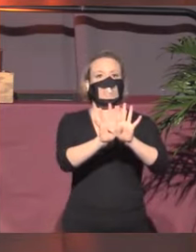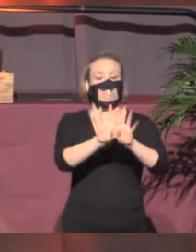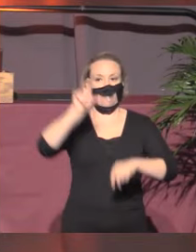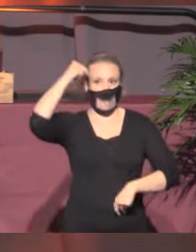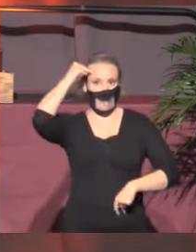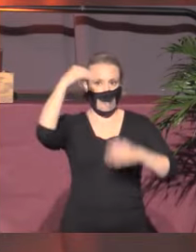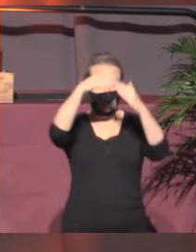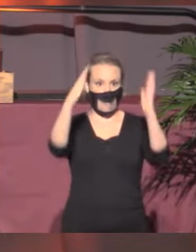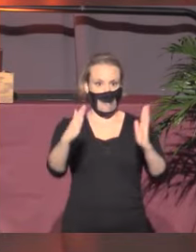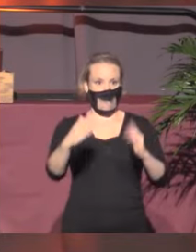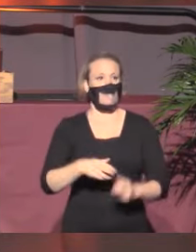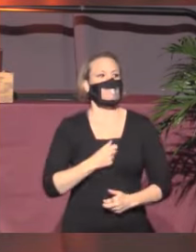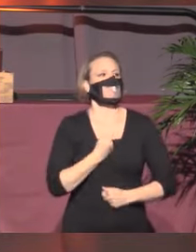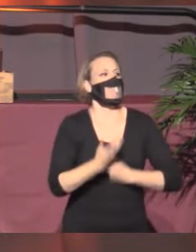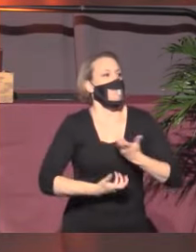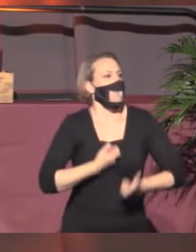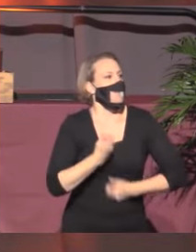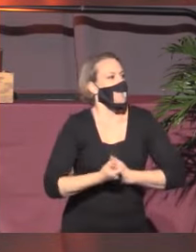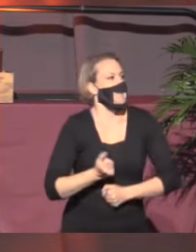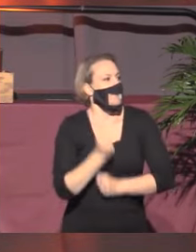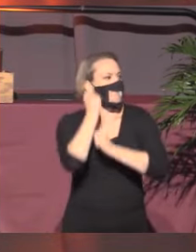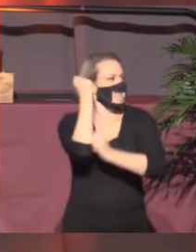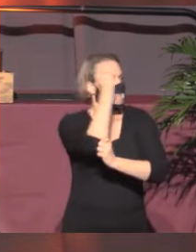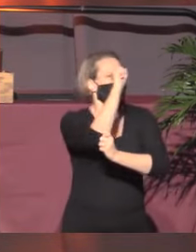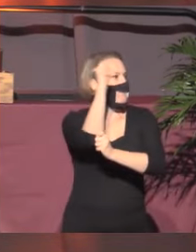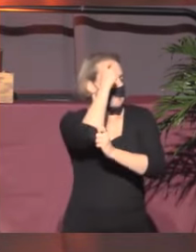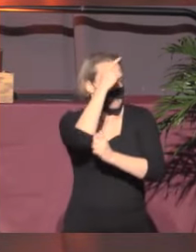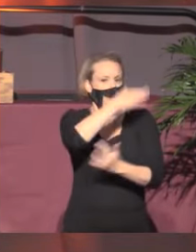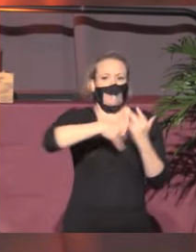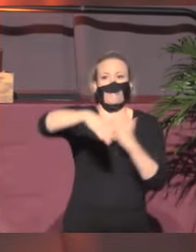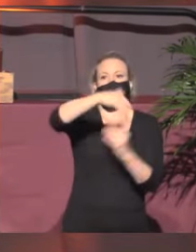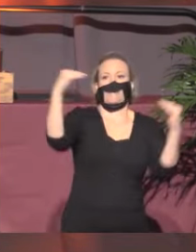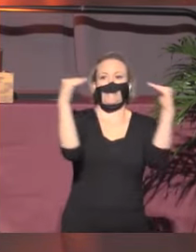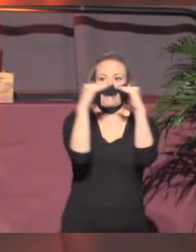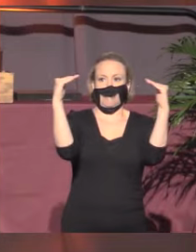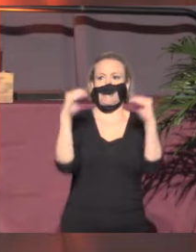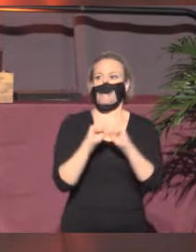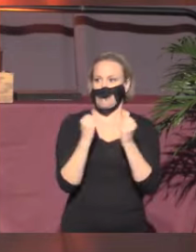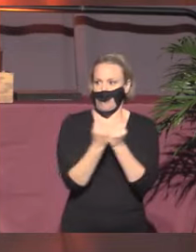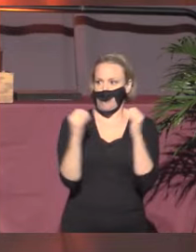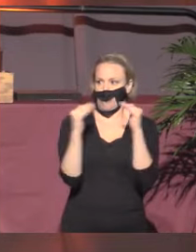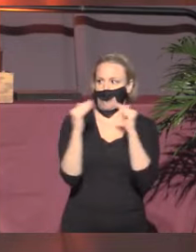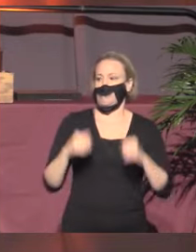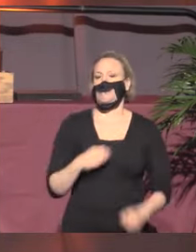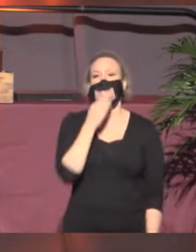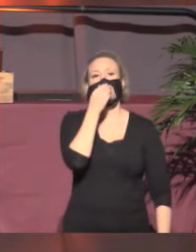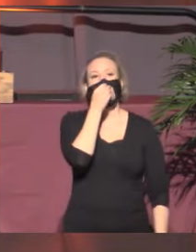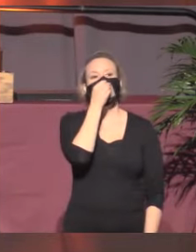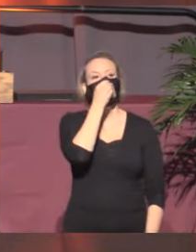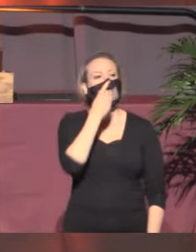and pour out your heart for social justice, for a nation that will live up to the